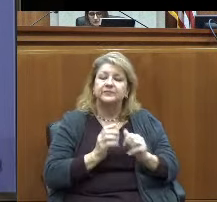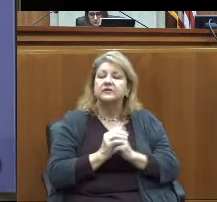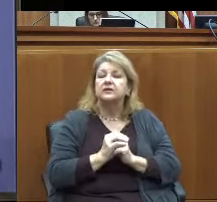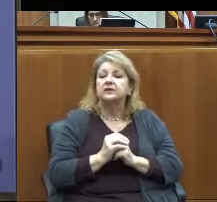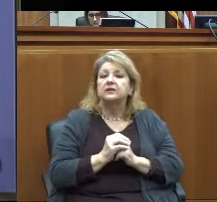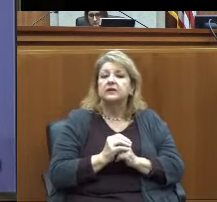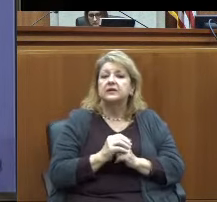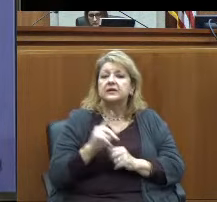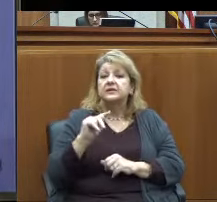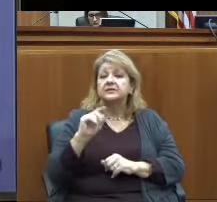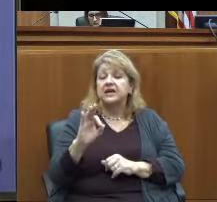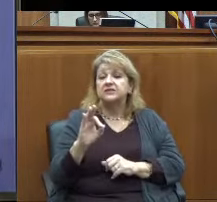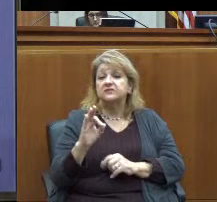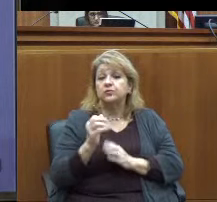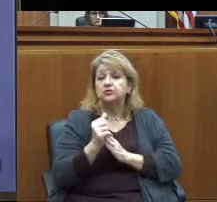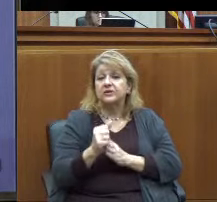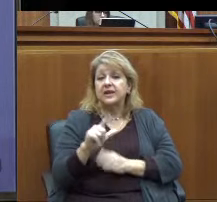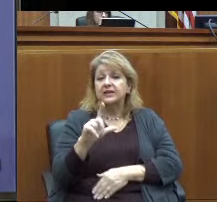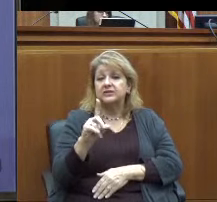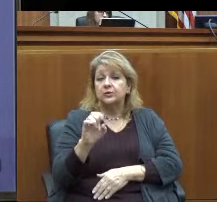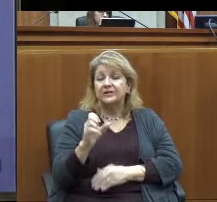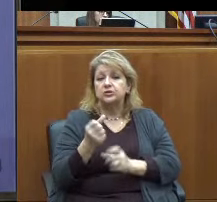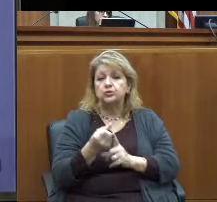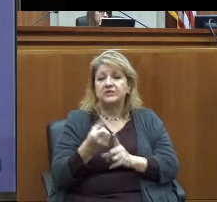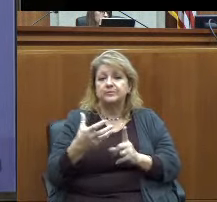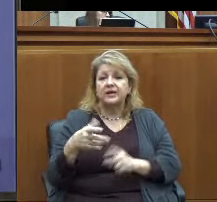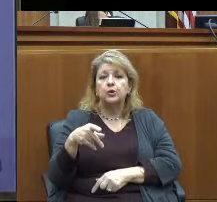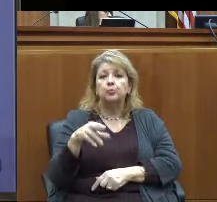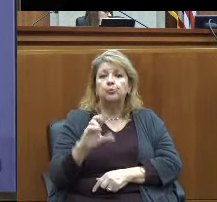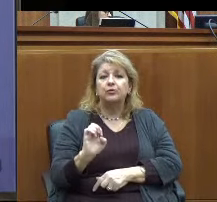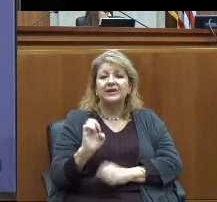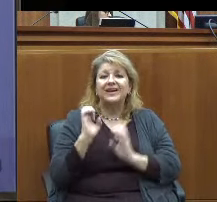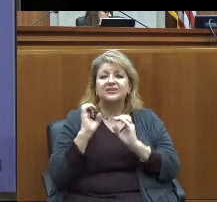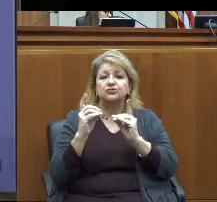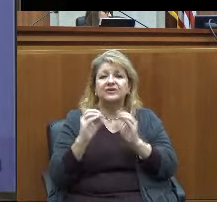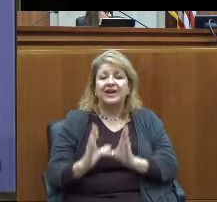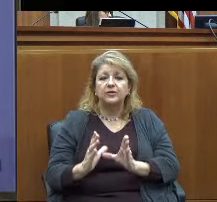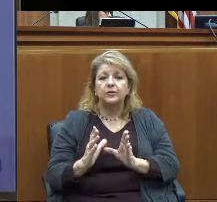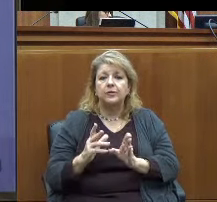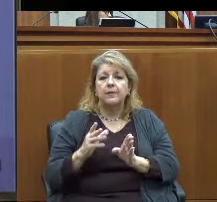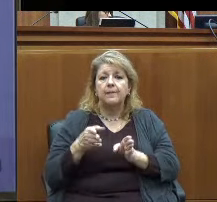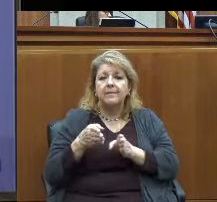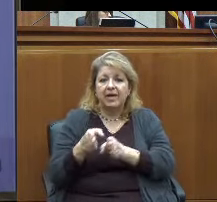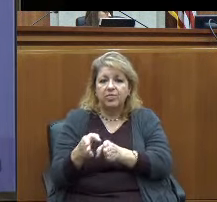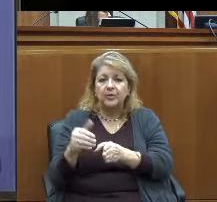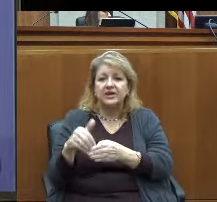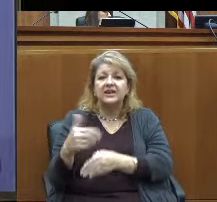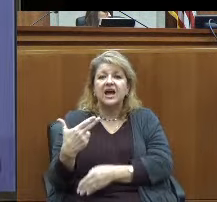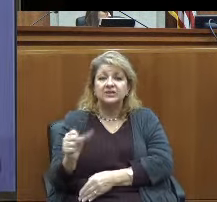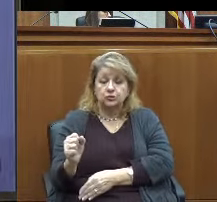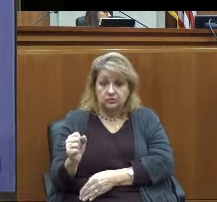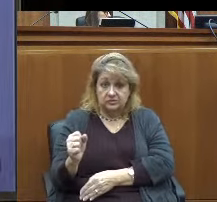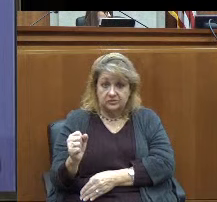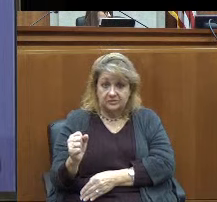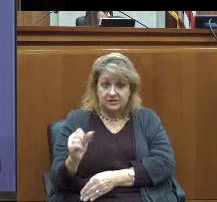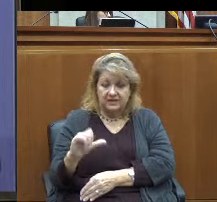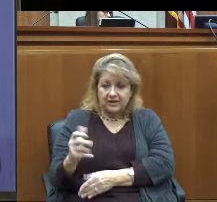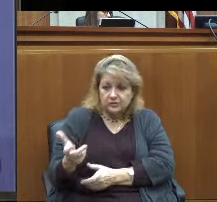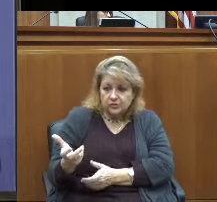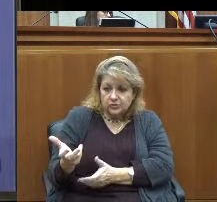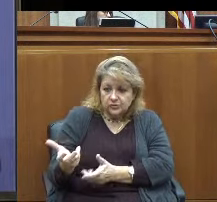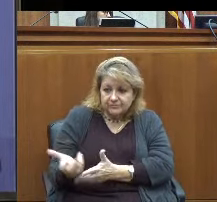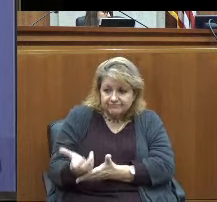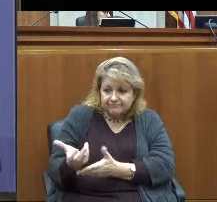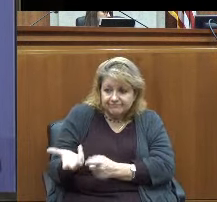task force directed LDOE to expand the pre-educator pathway in high schools. This is to cultivate